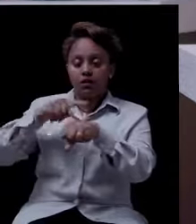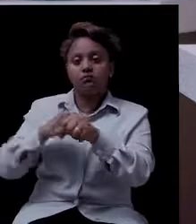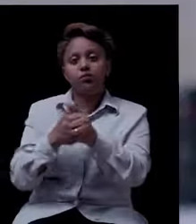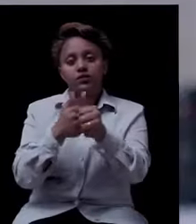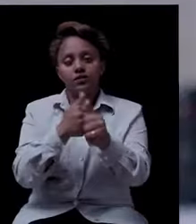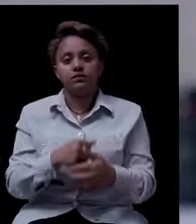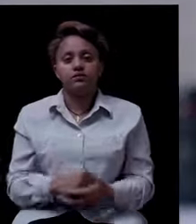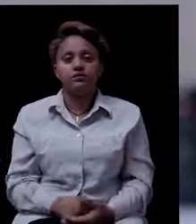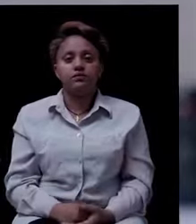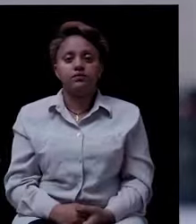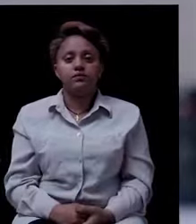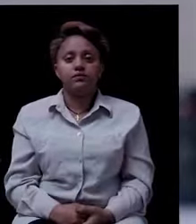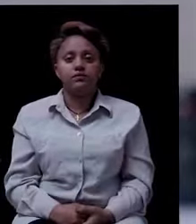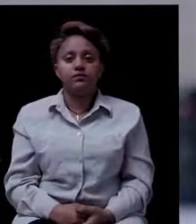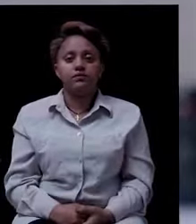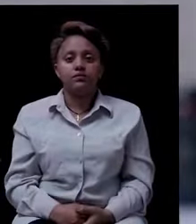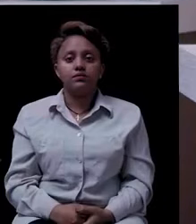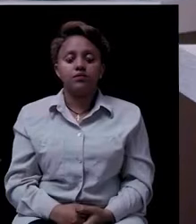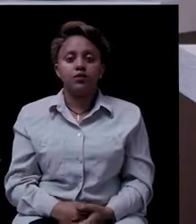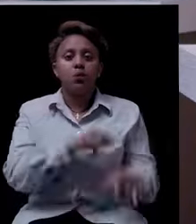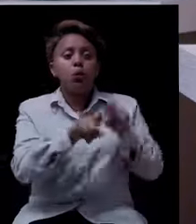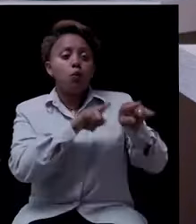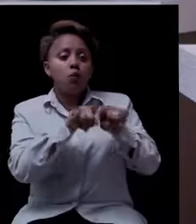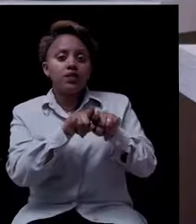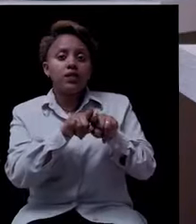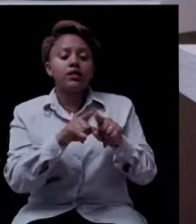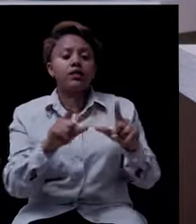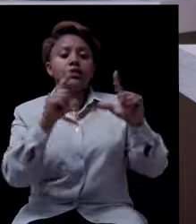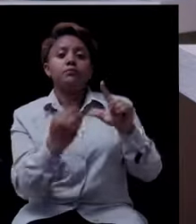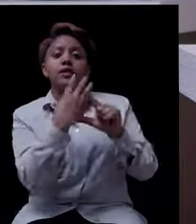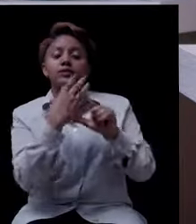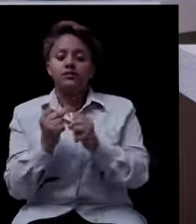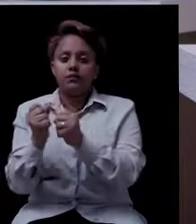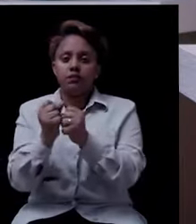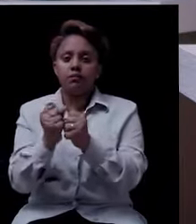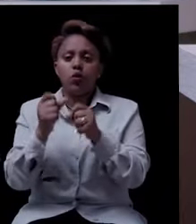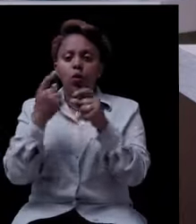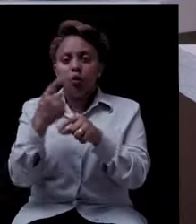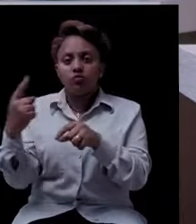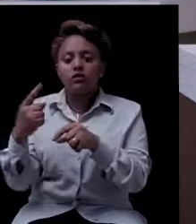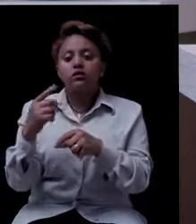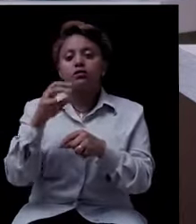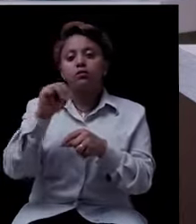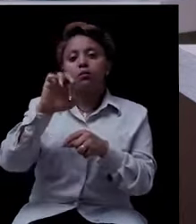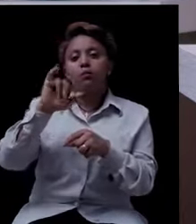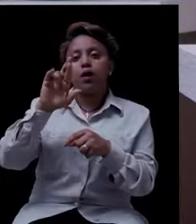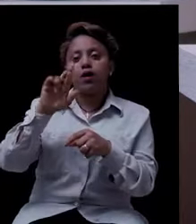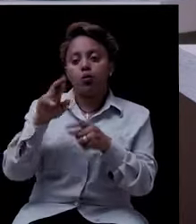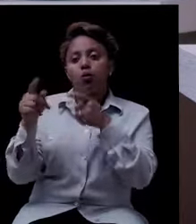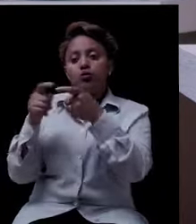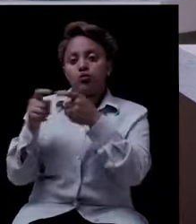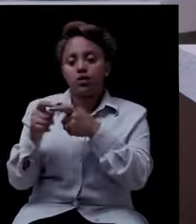constraints. Modern embedded systems are often based on microcontrollers, that is, microprocessors